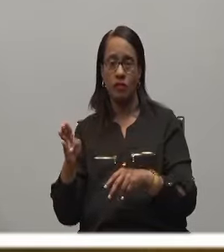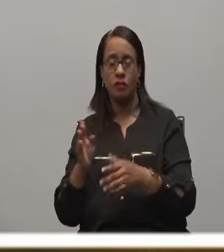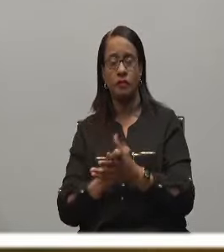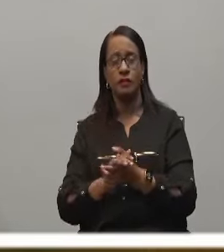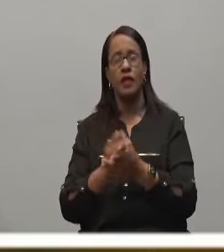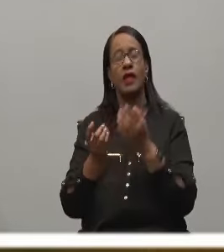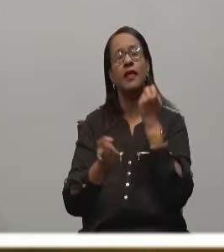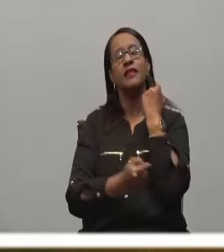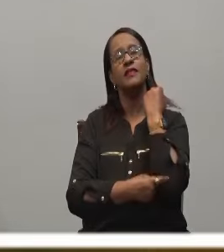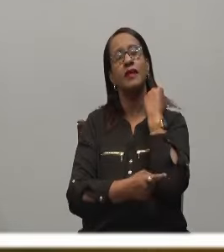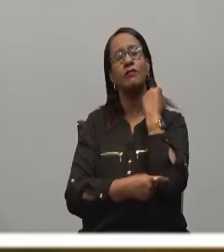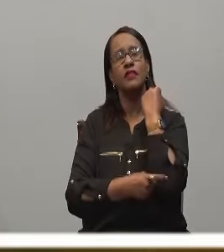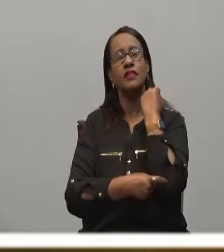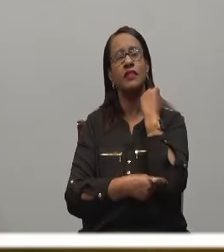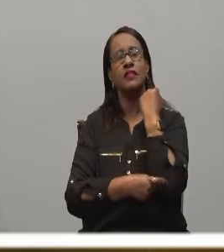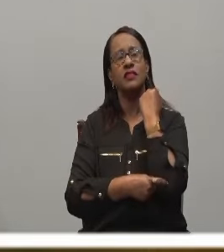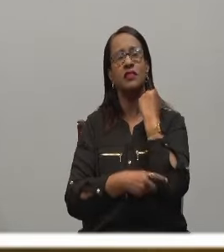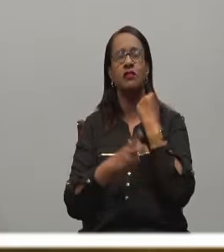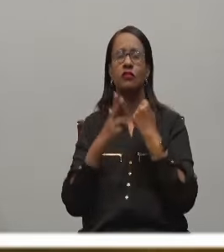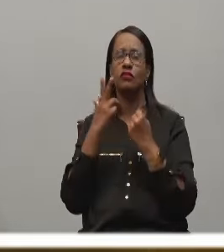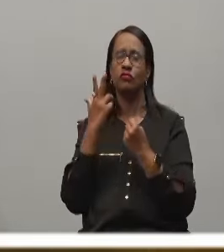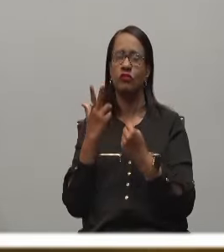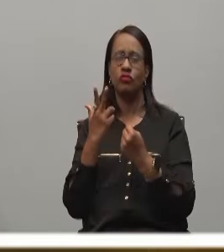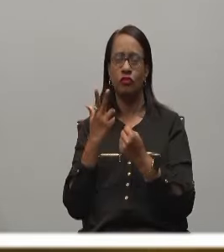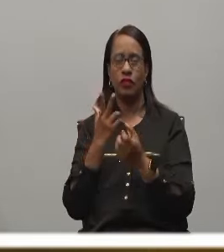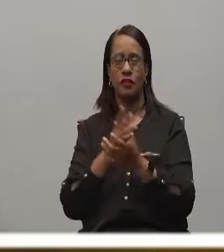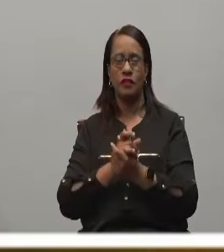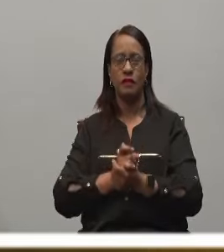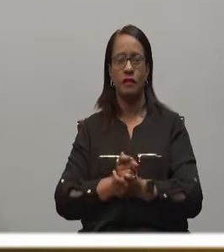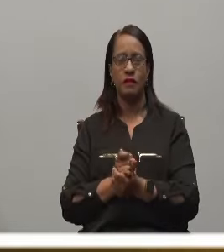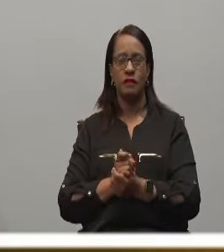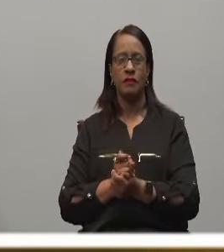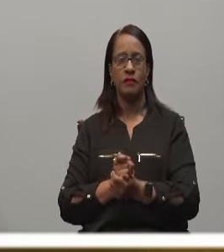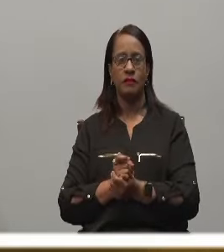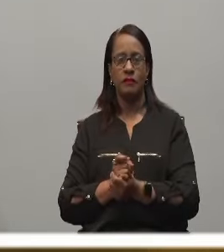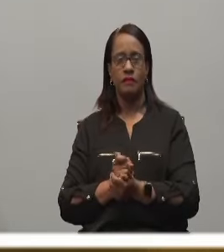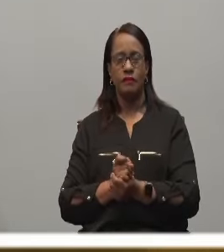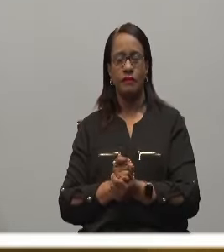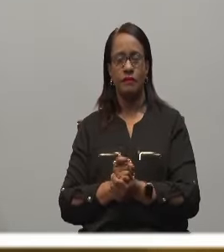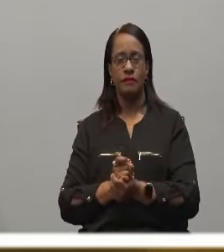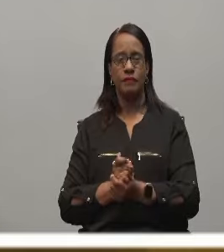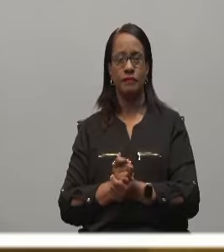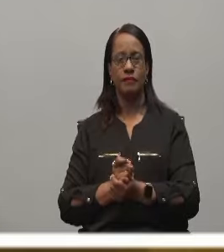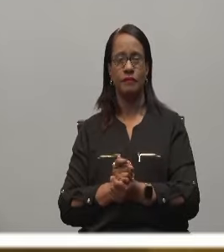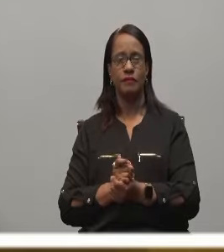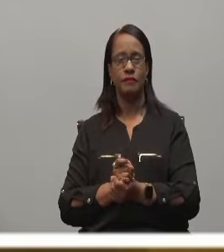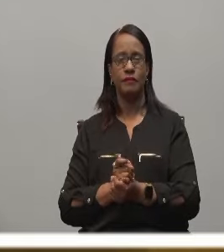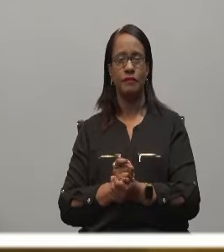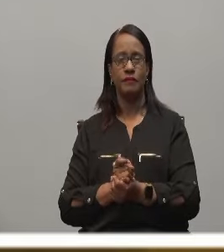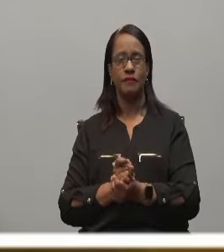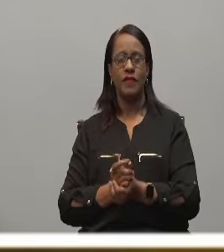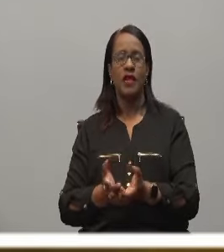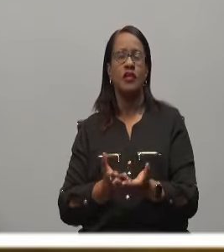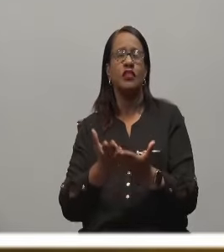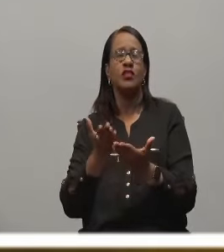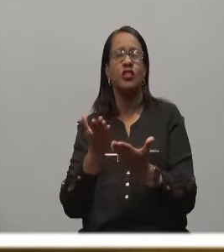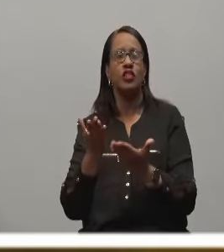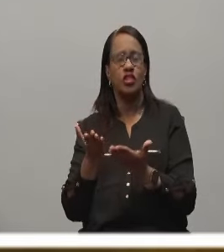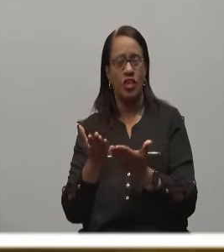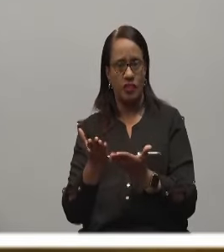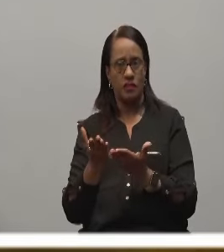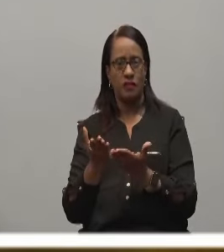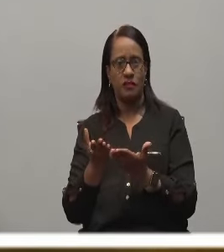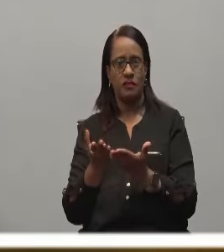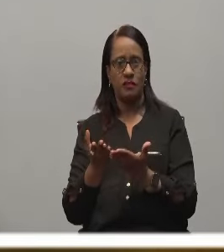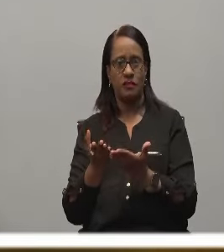one? Huh? Come on. Wait, all you don't know the suggestion? Oh God, you think good man. You know you want to do